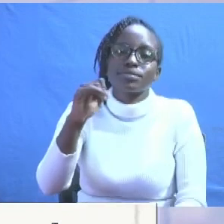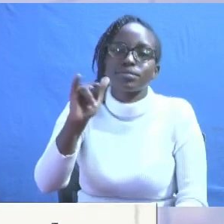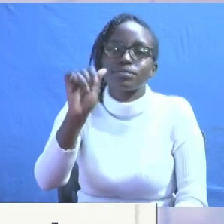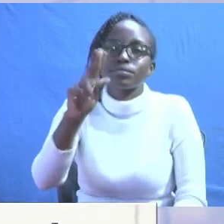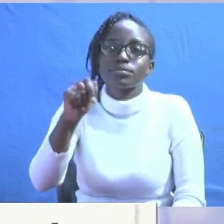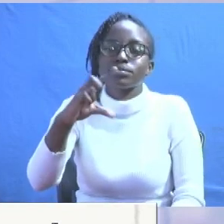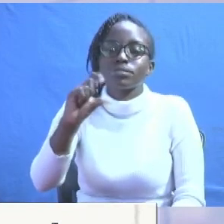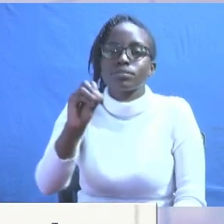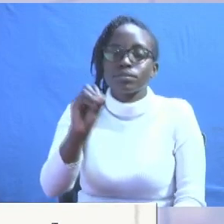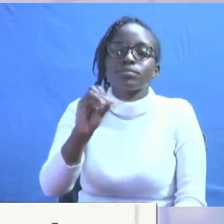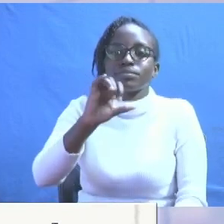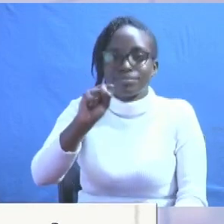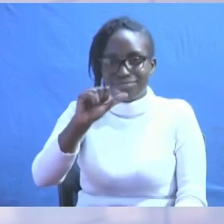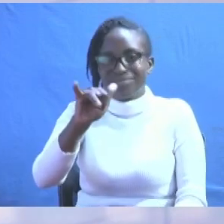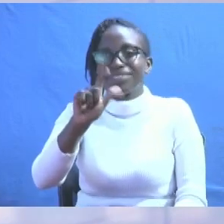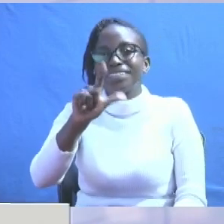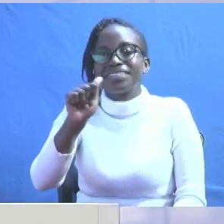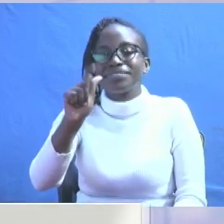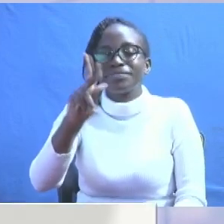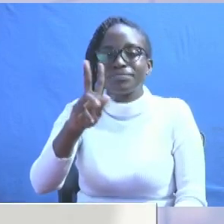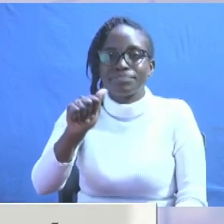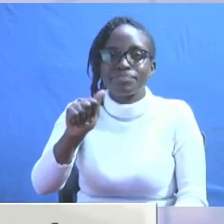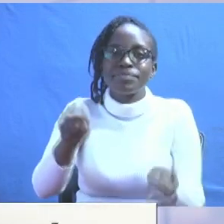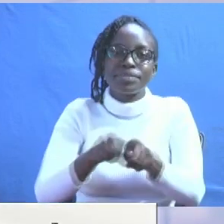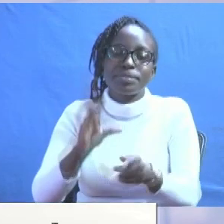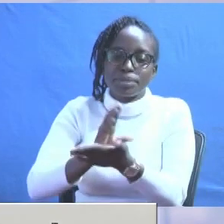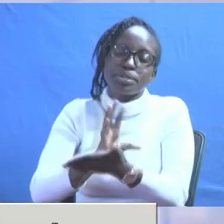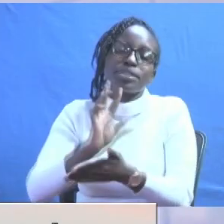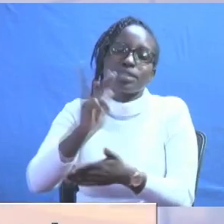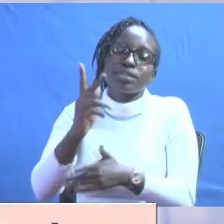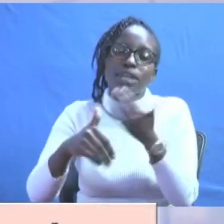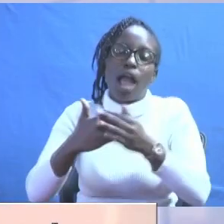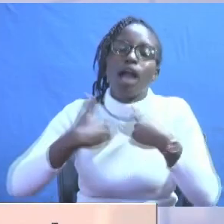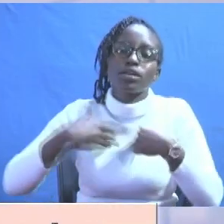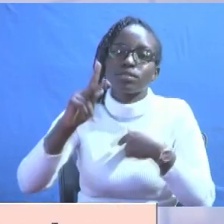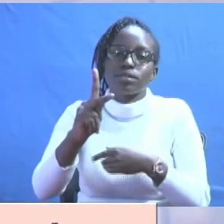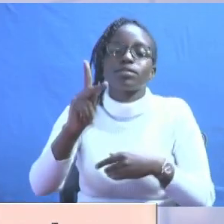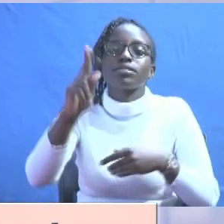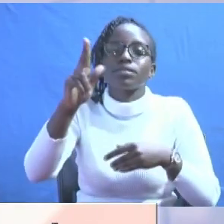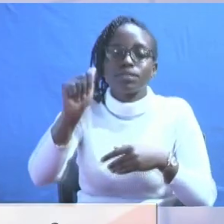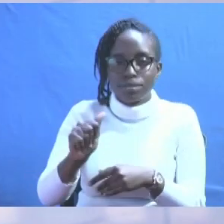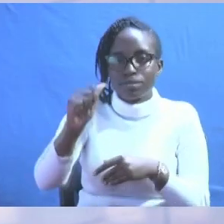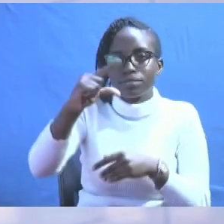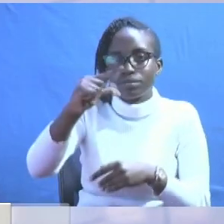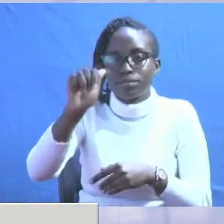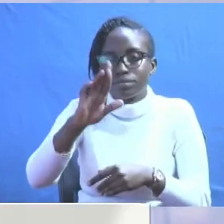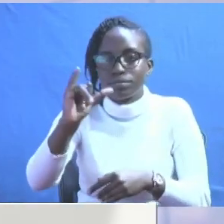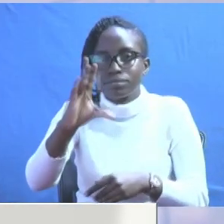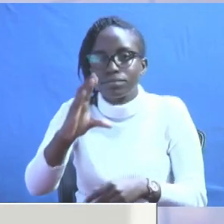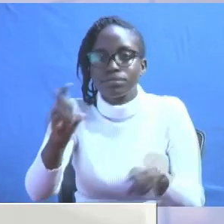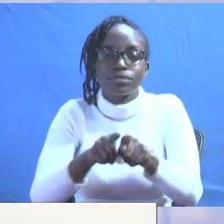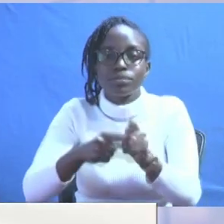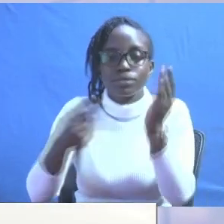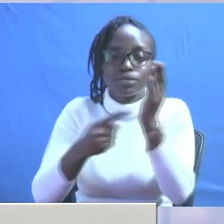Now, the Kenya Animal Genetic Resources Center, KAGRC, has unveiled a new artificial insemination AI technology